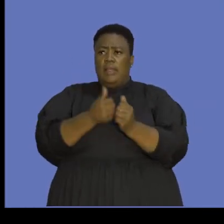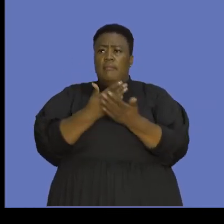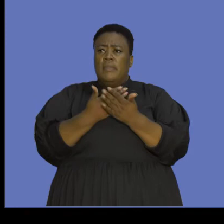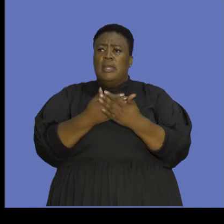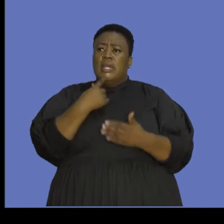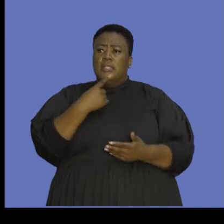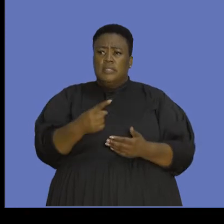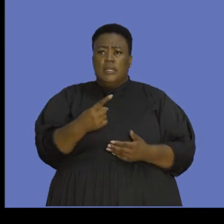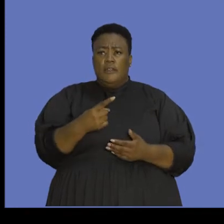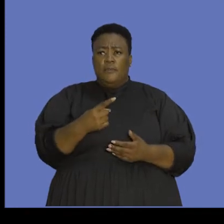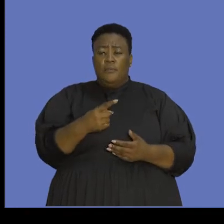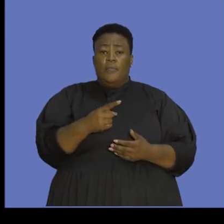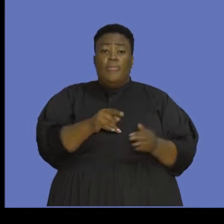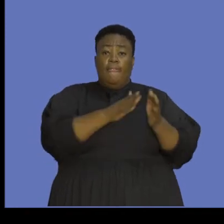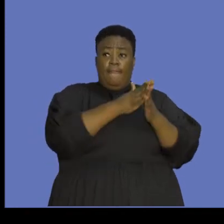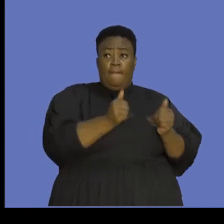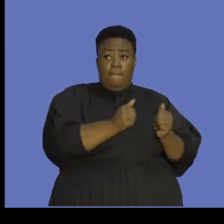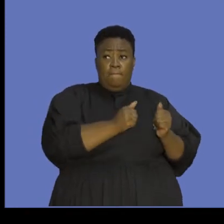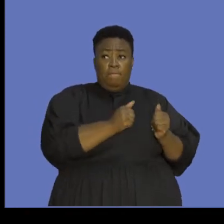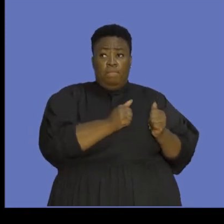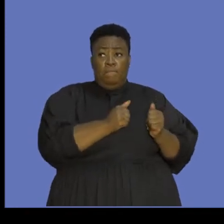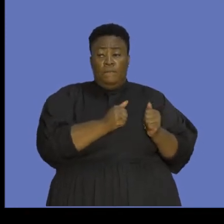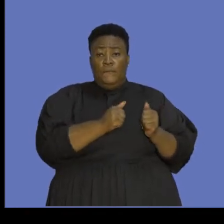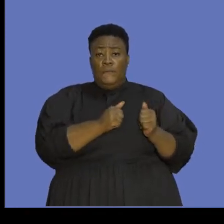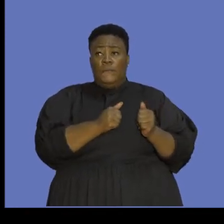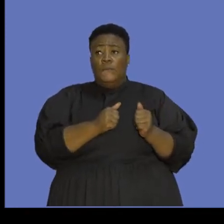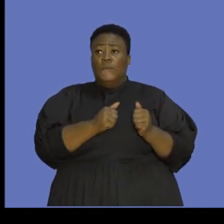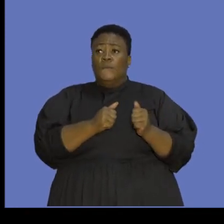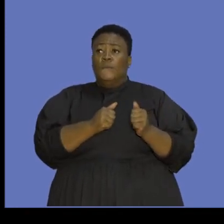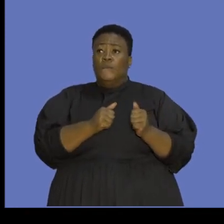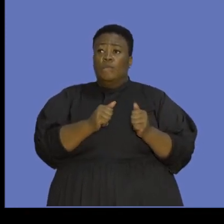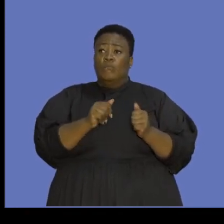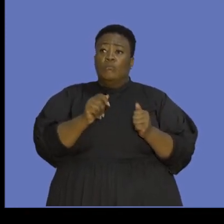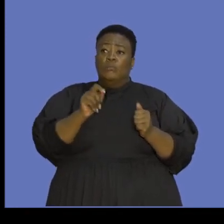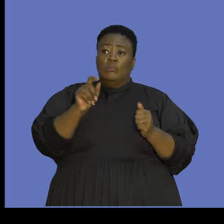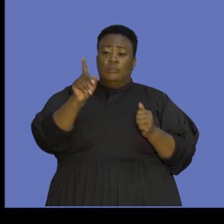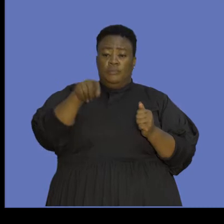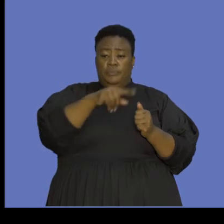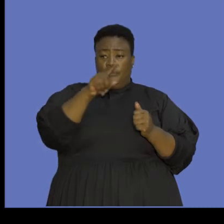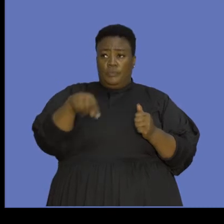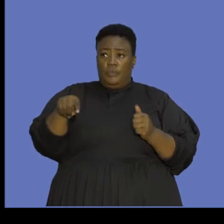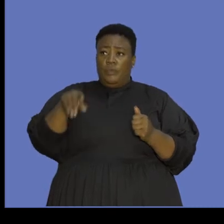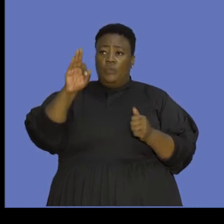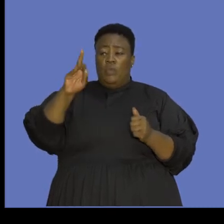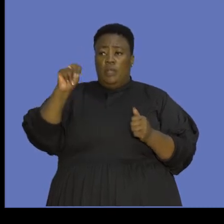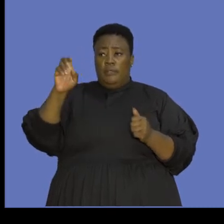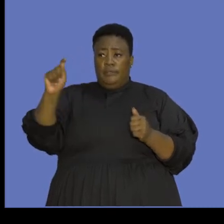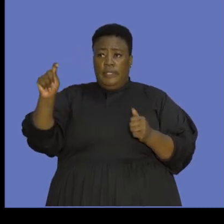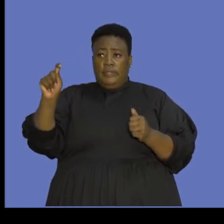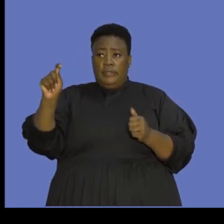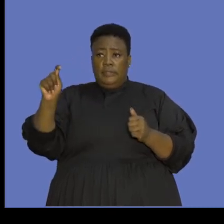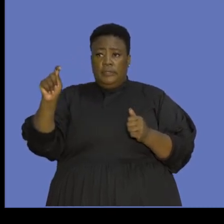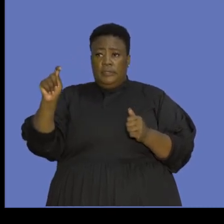state that acceleration is directly proportional to F net, because it's at the top,